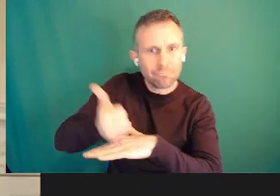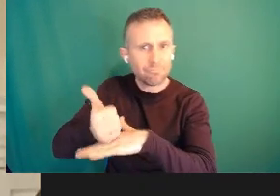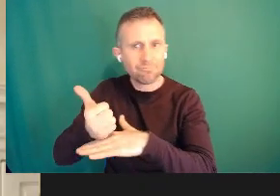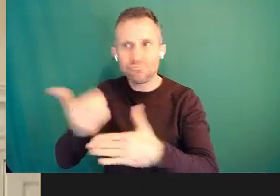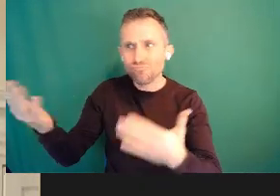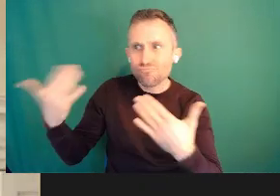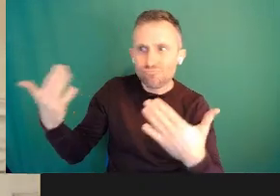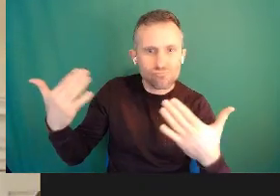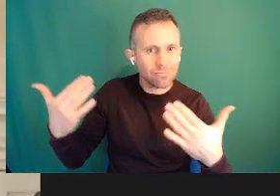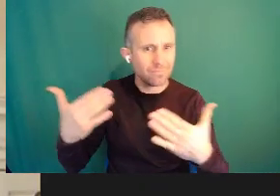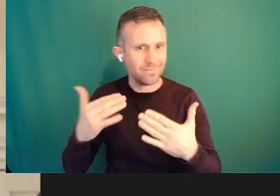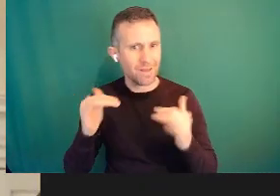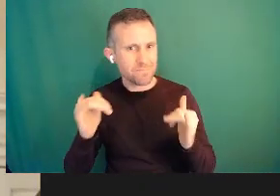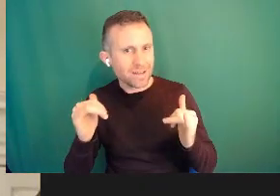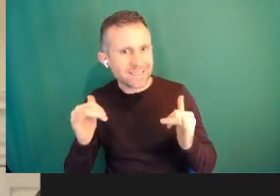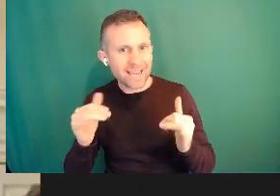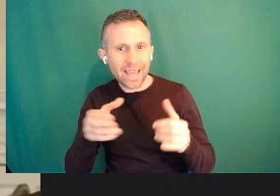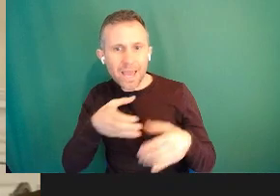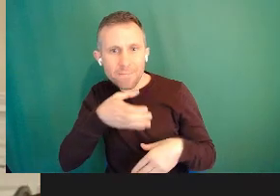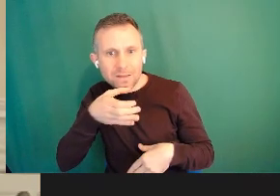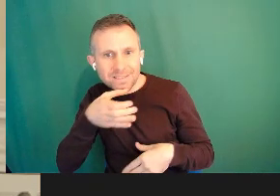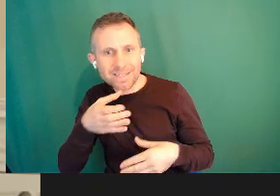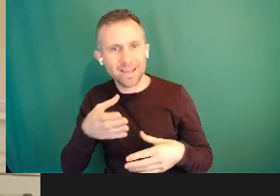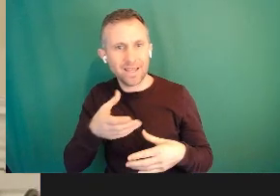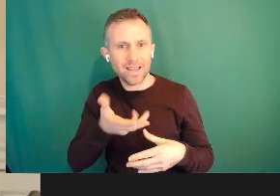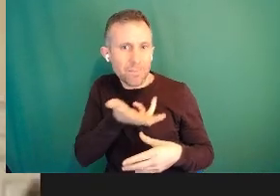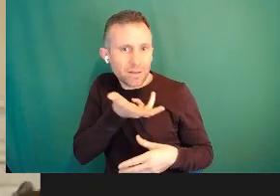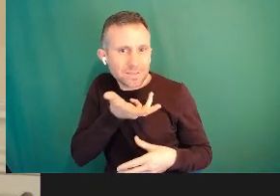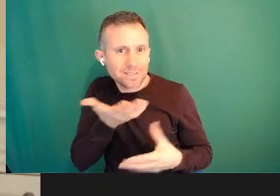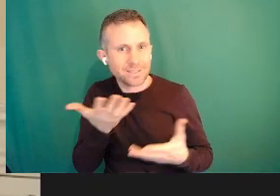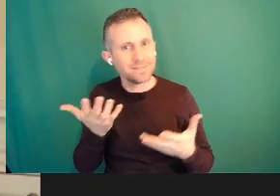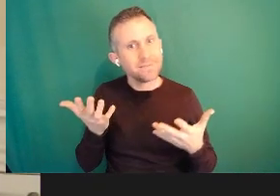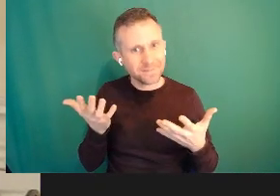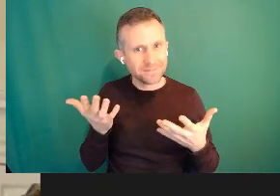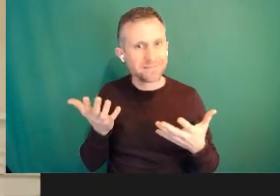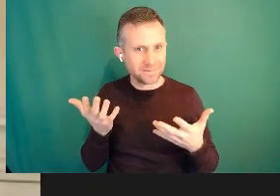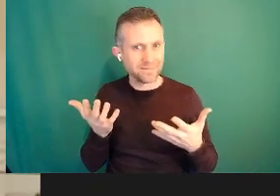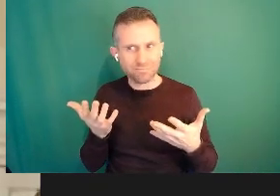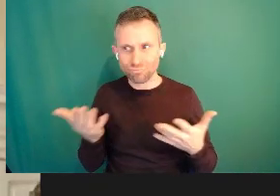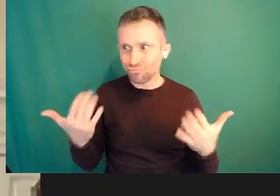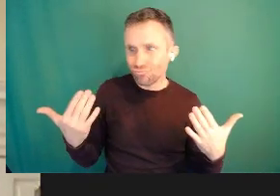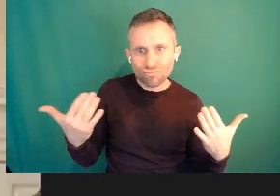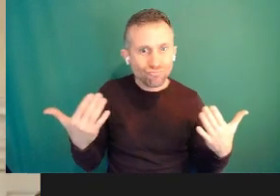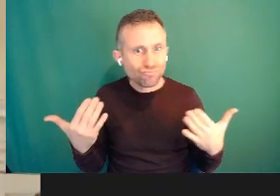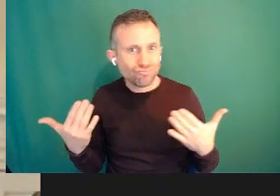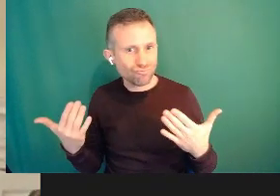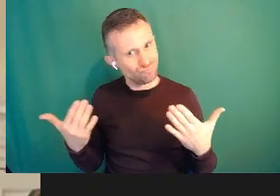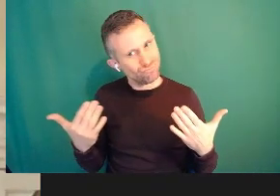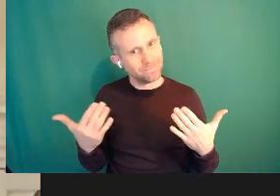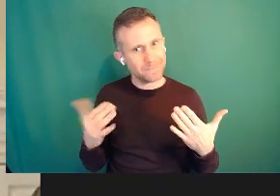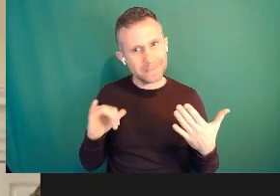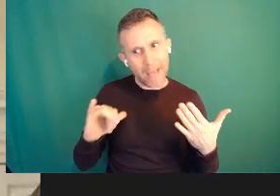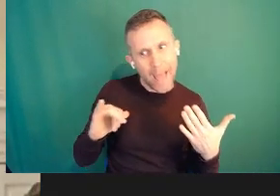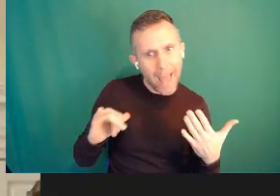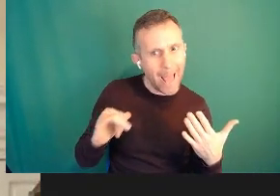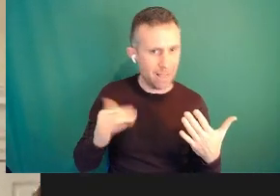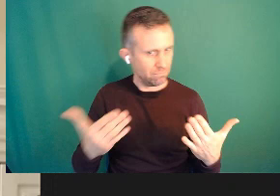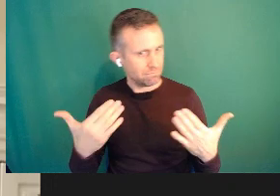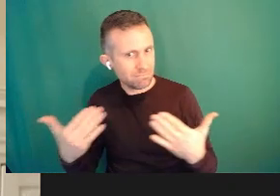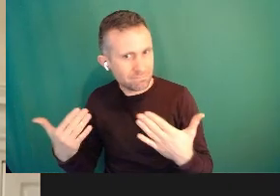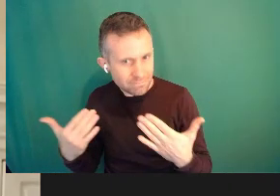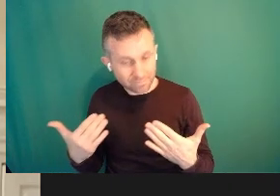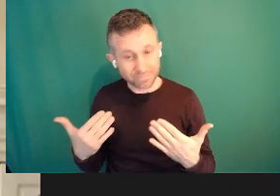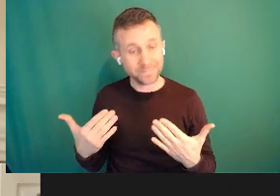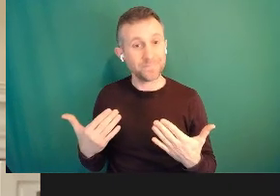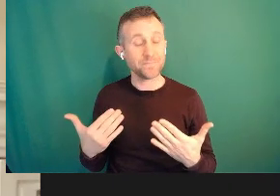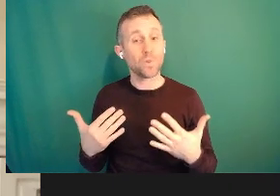women and their husbands. And during World War II, she actually wrote to her mother saying that she was worried that the war was going to come